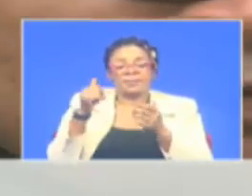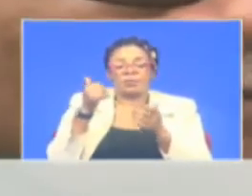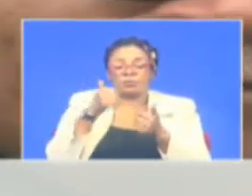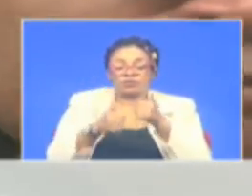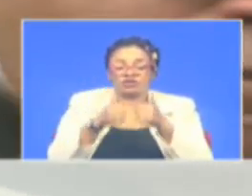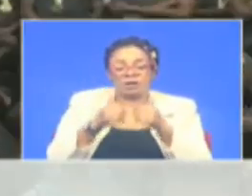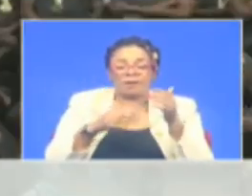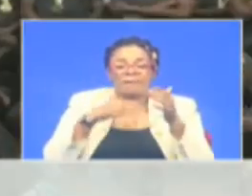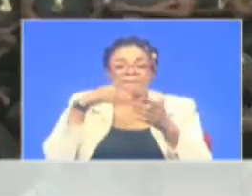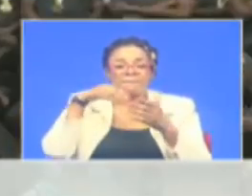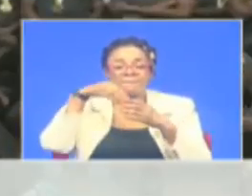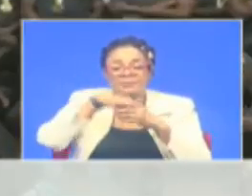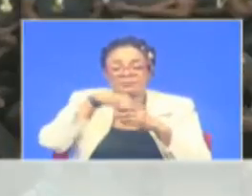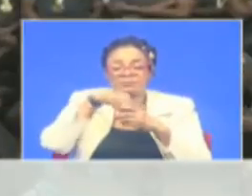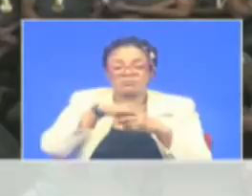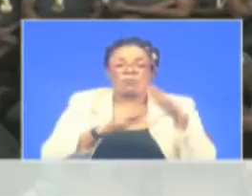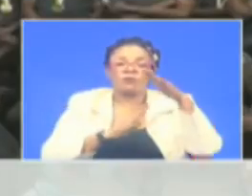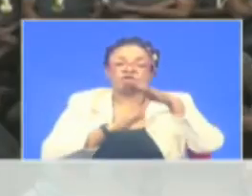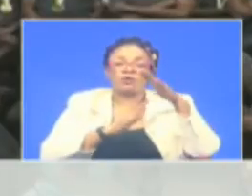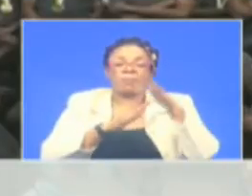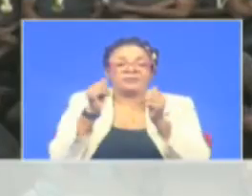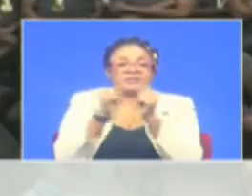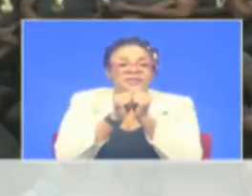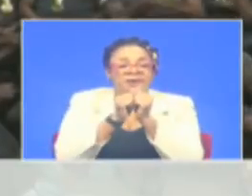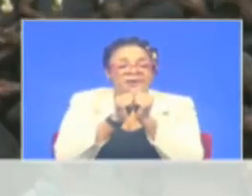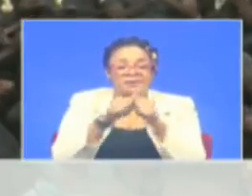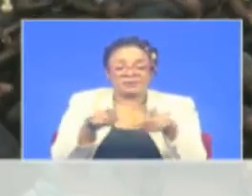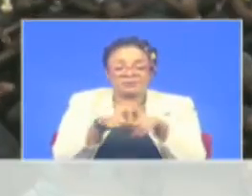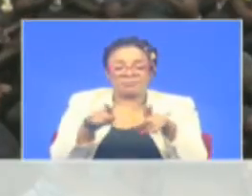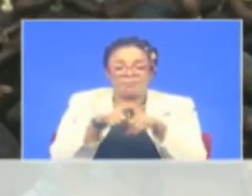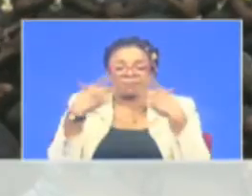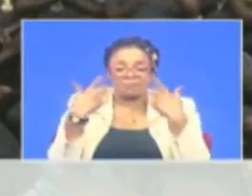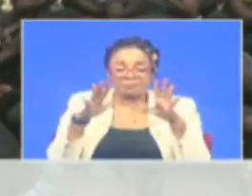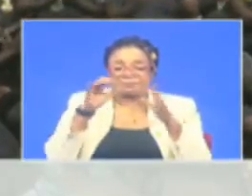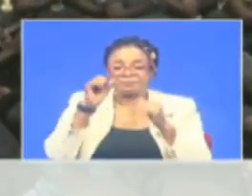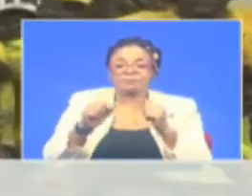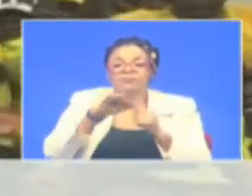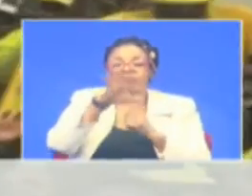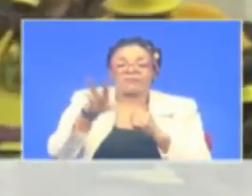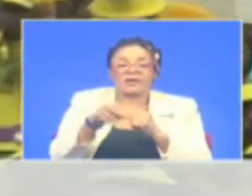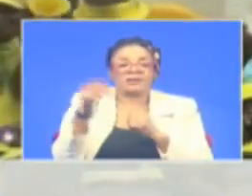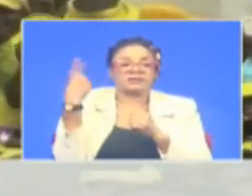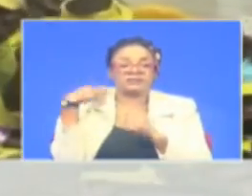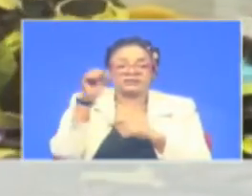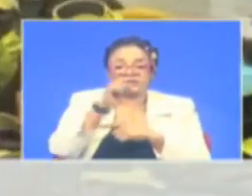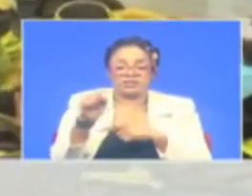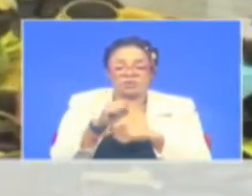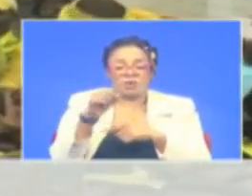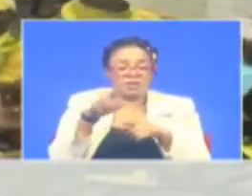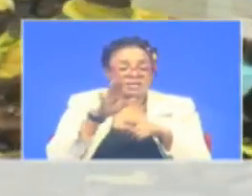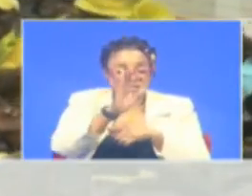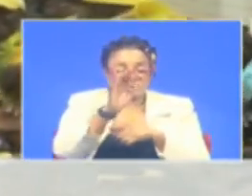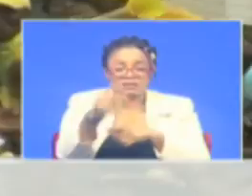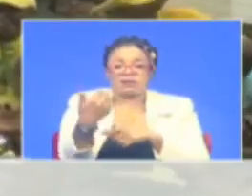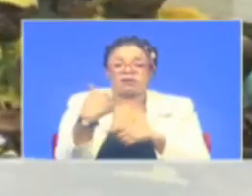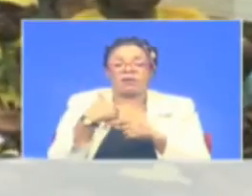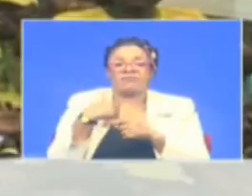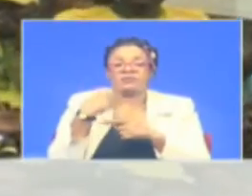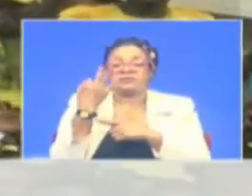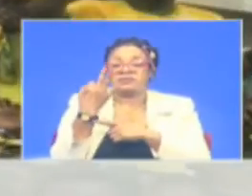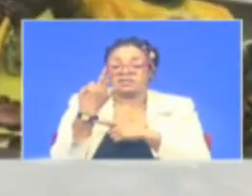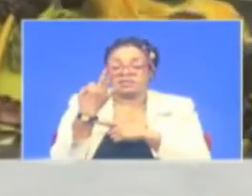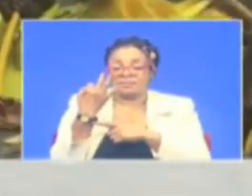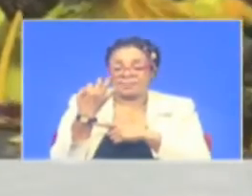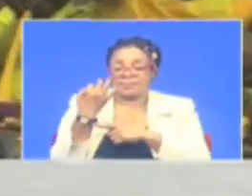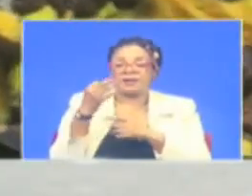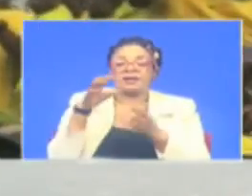top 10 clubs in Africa for some years and completed a South African treble last season. His decision raises to 3 the number of candidates for